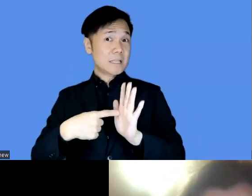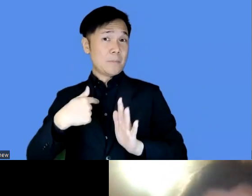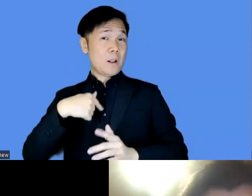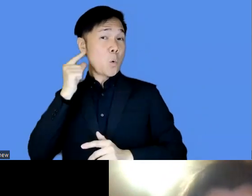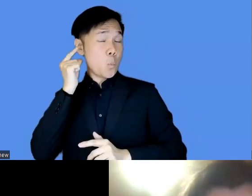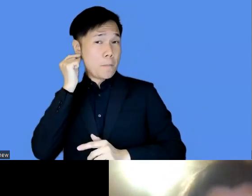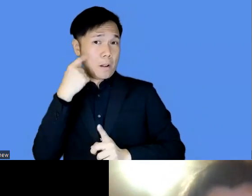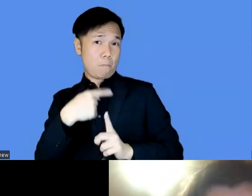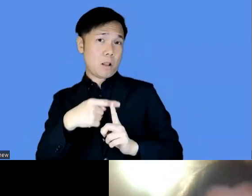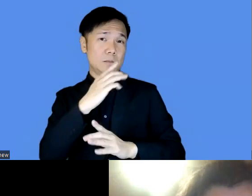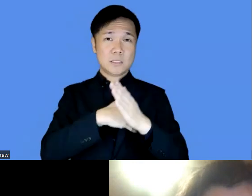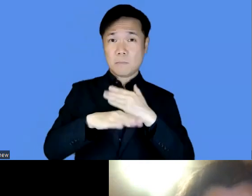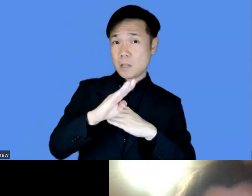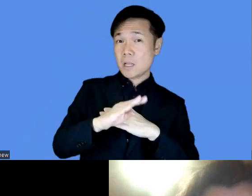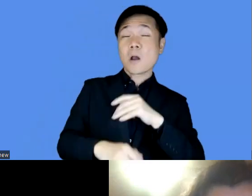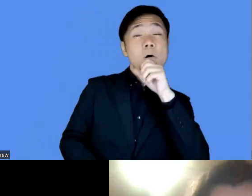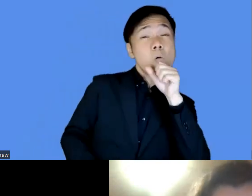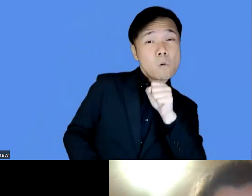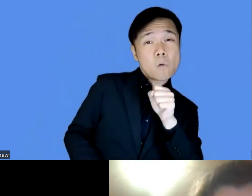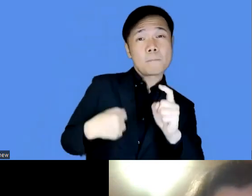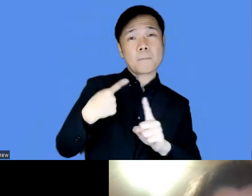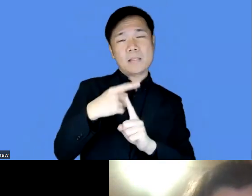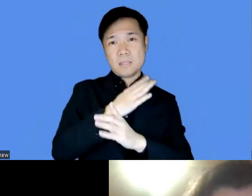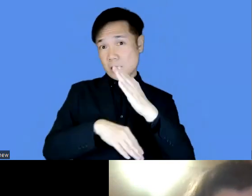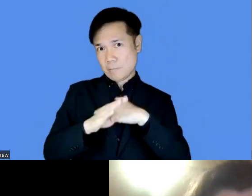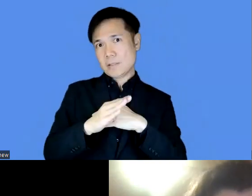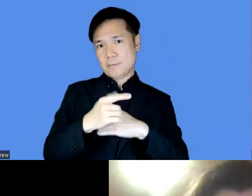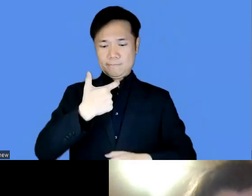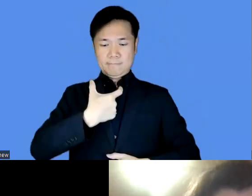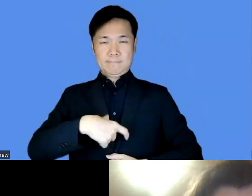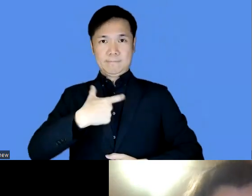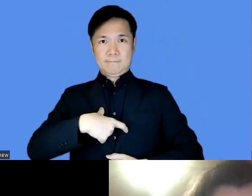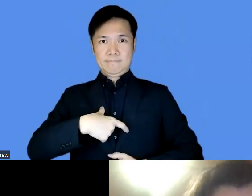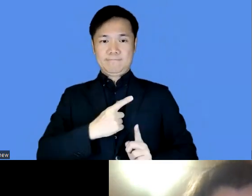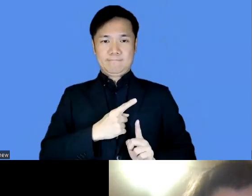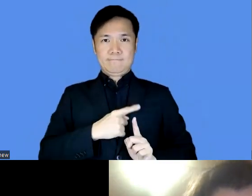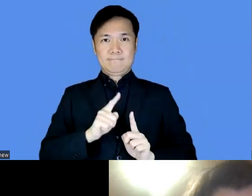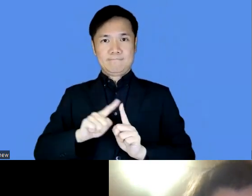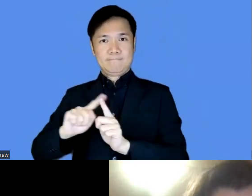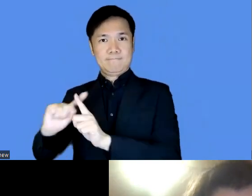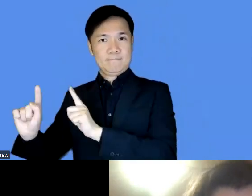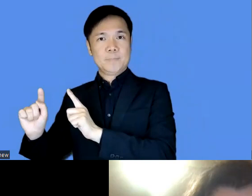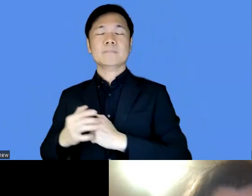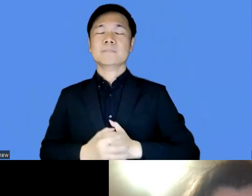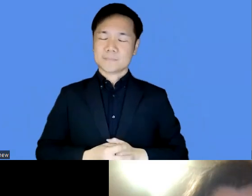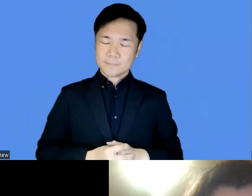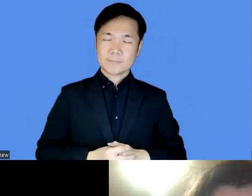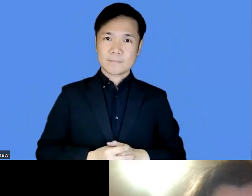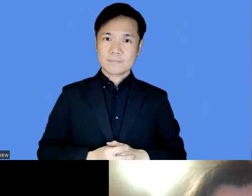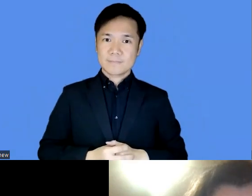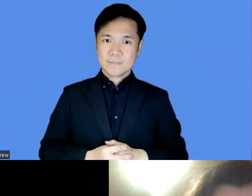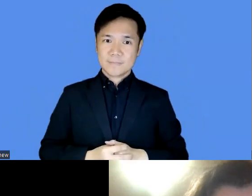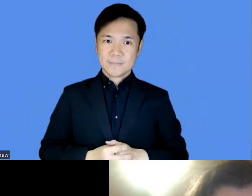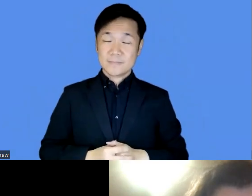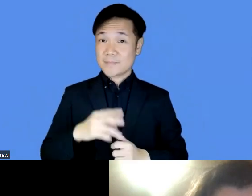older persons with disabilities. So the link, the web link is in